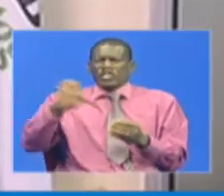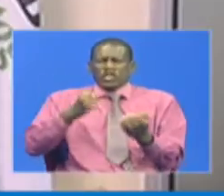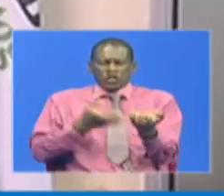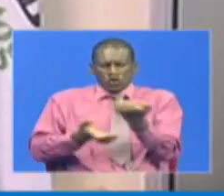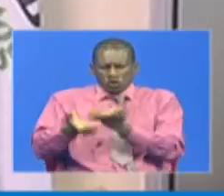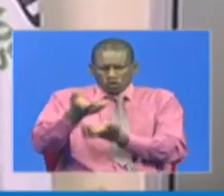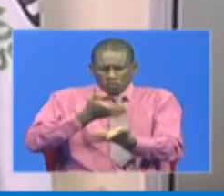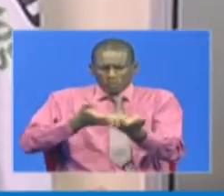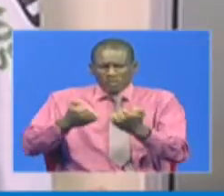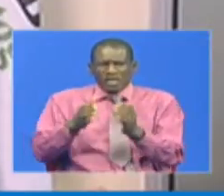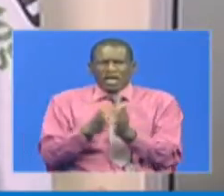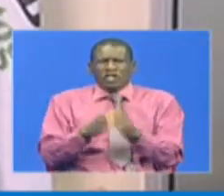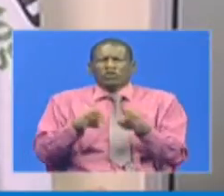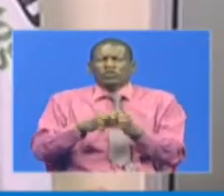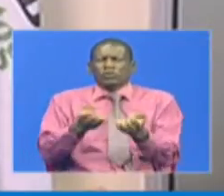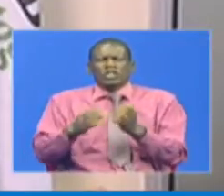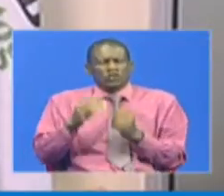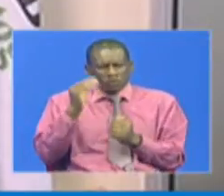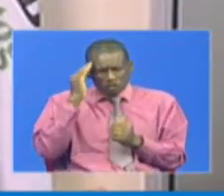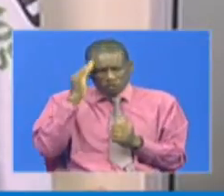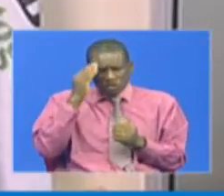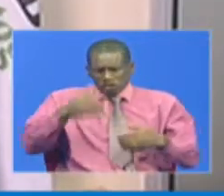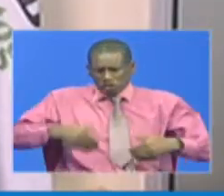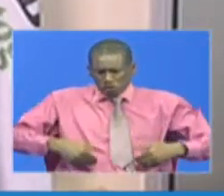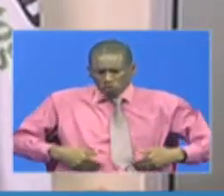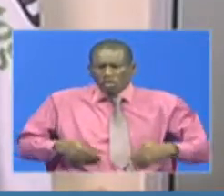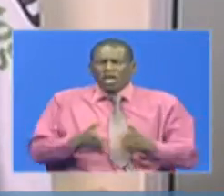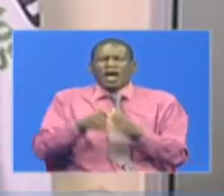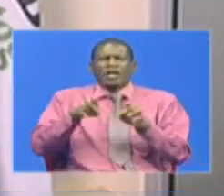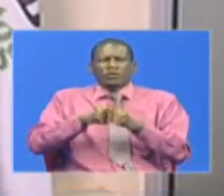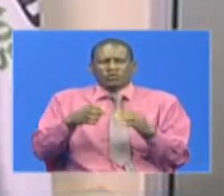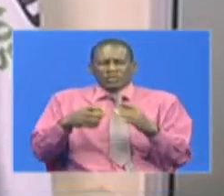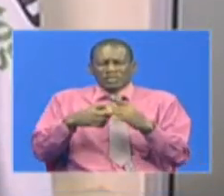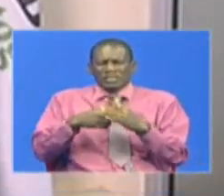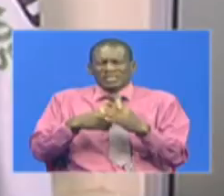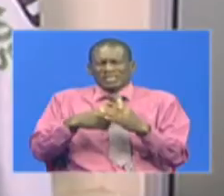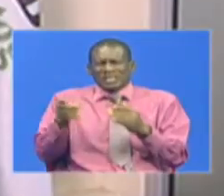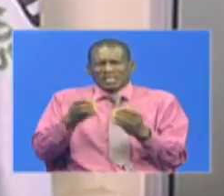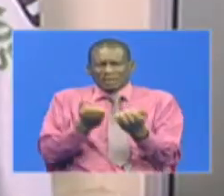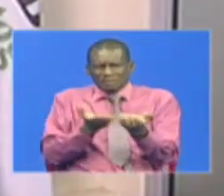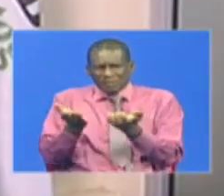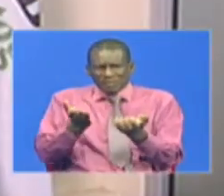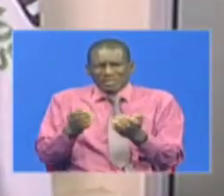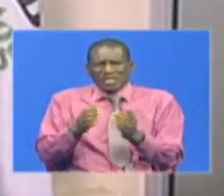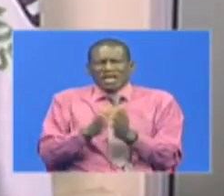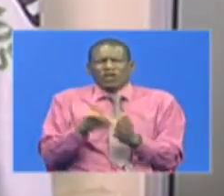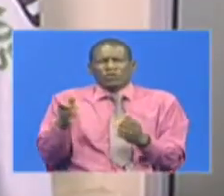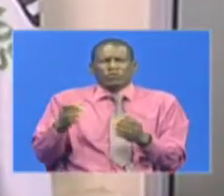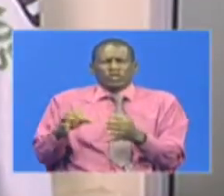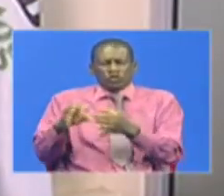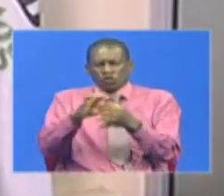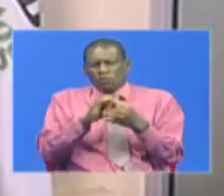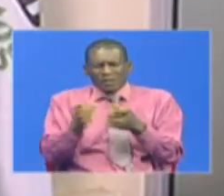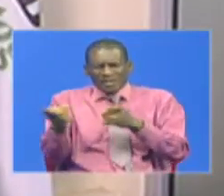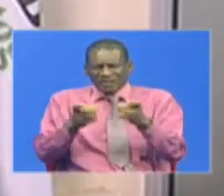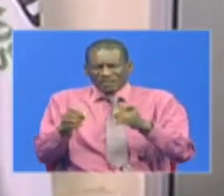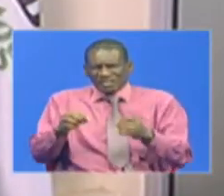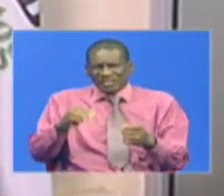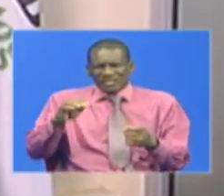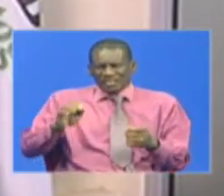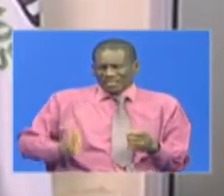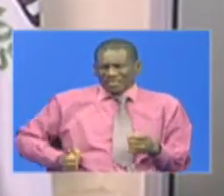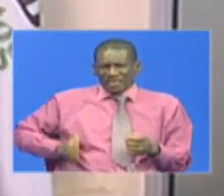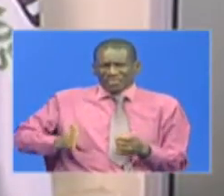we need to educate our youth and even the startups and even those in the universities on corporate governance, ethics, and